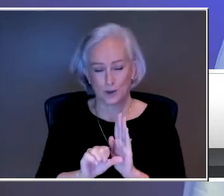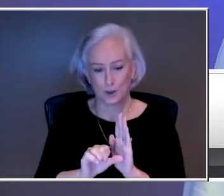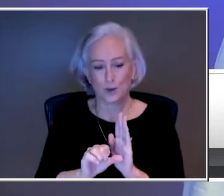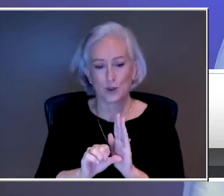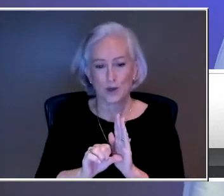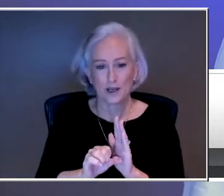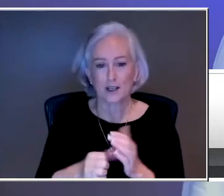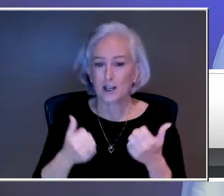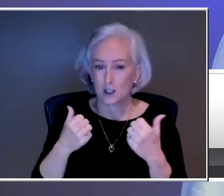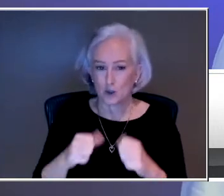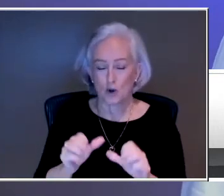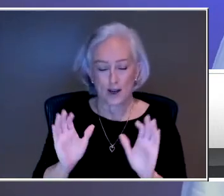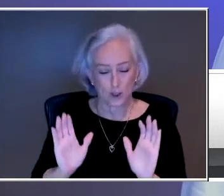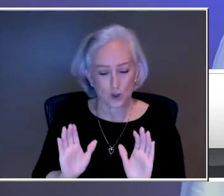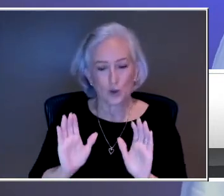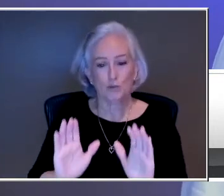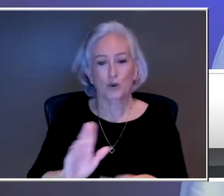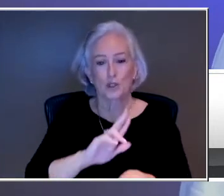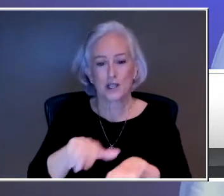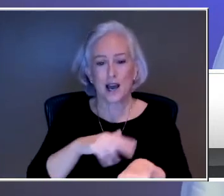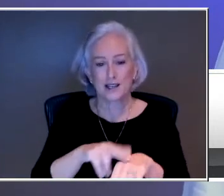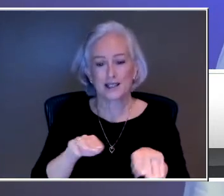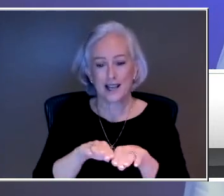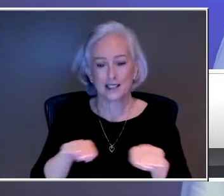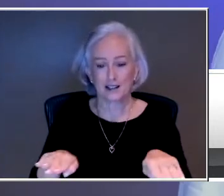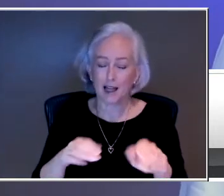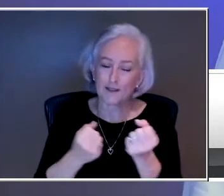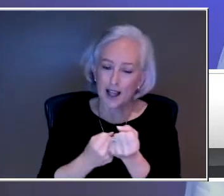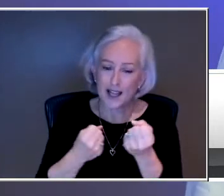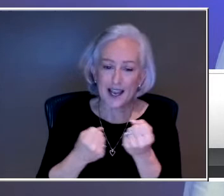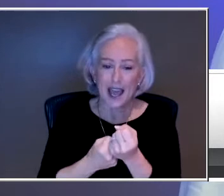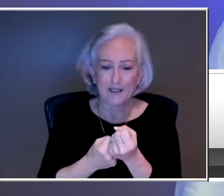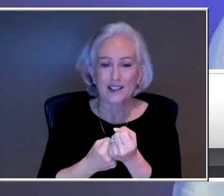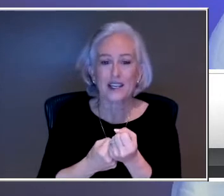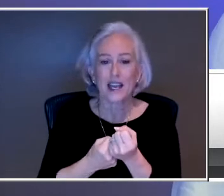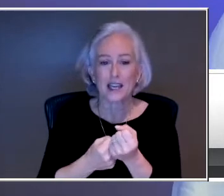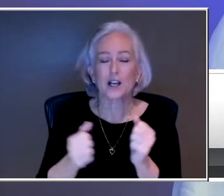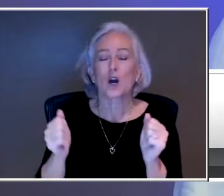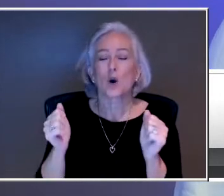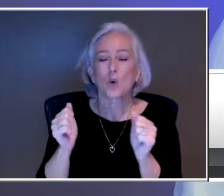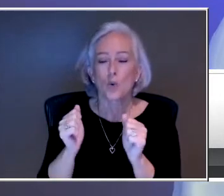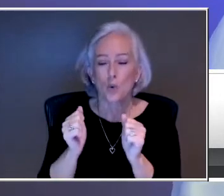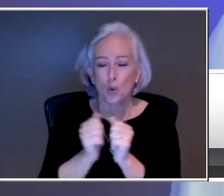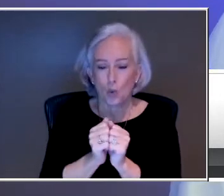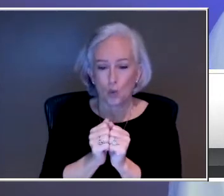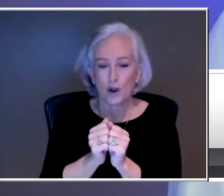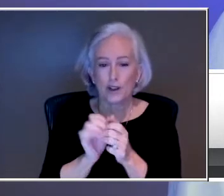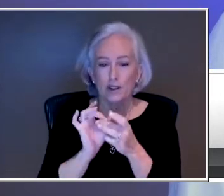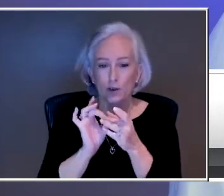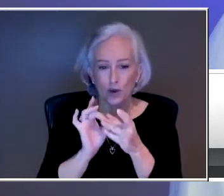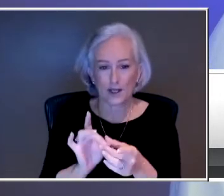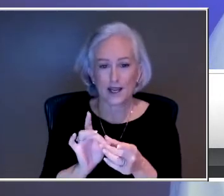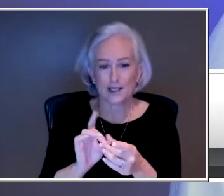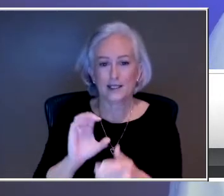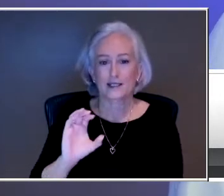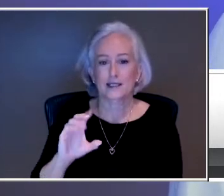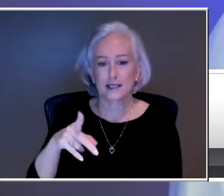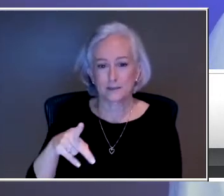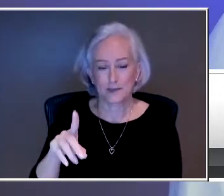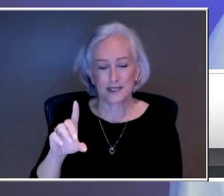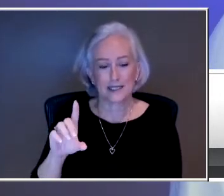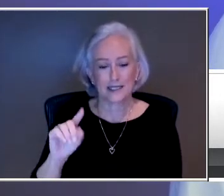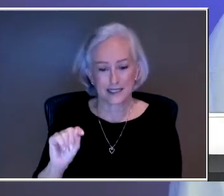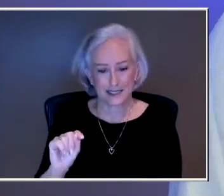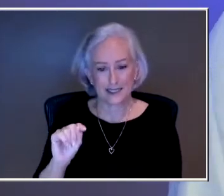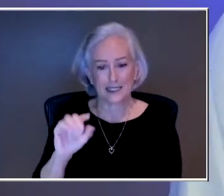push hard at a national level and advocate with regards to our CPT codes and with